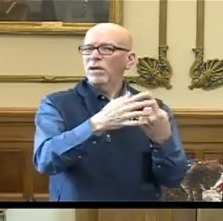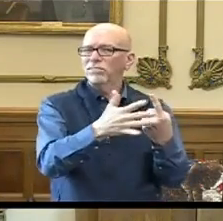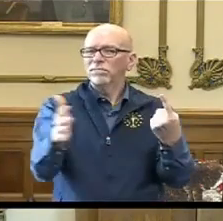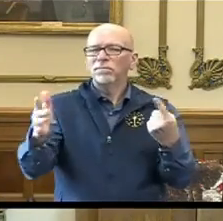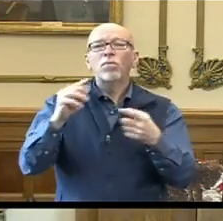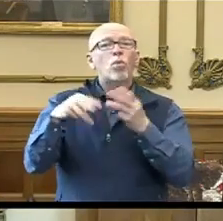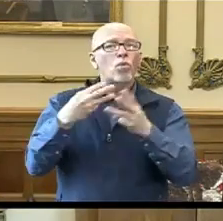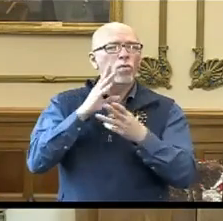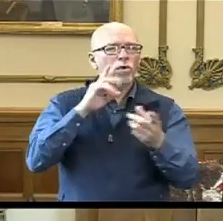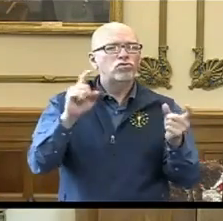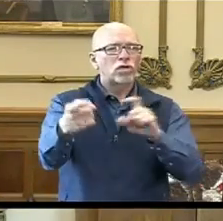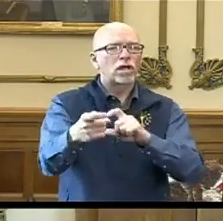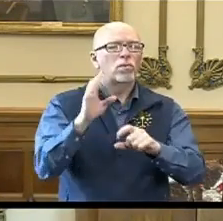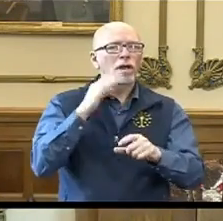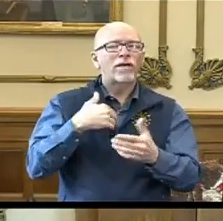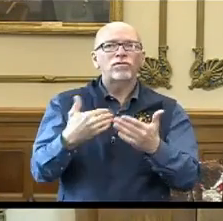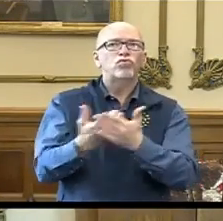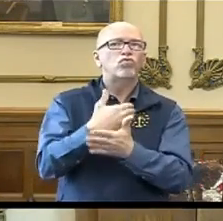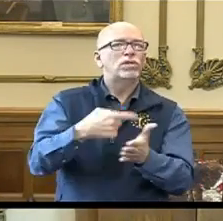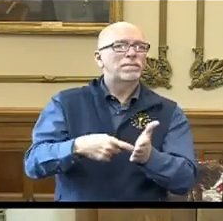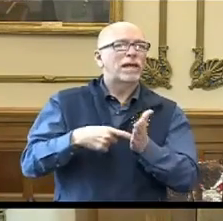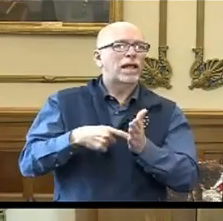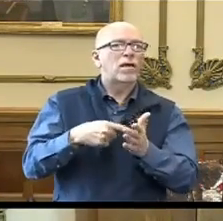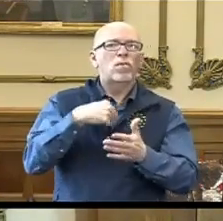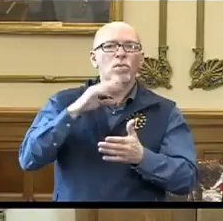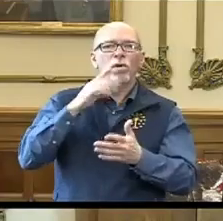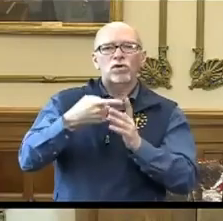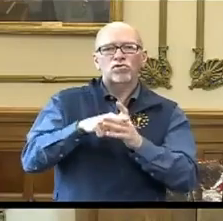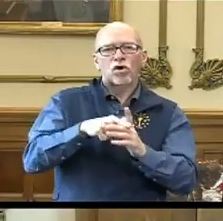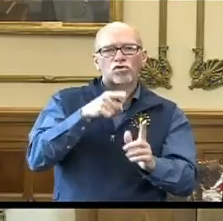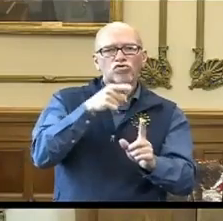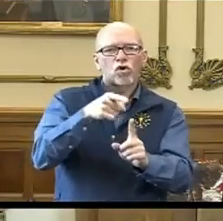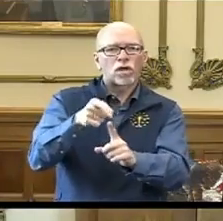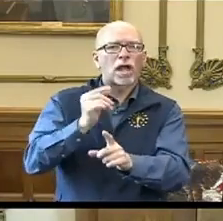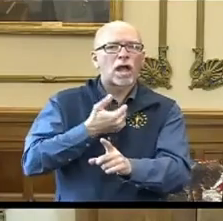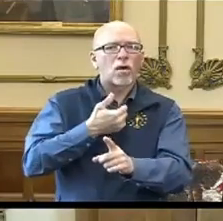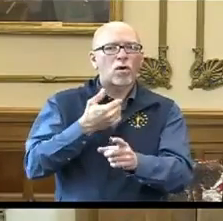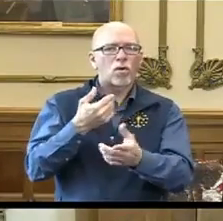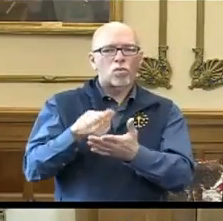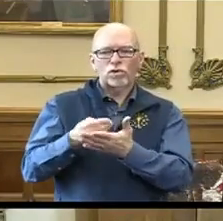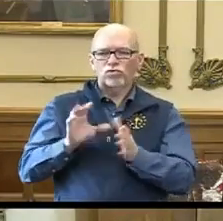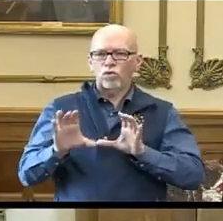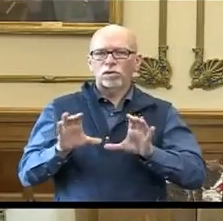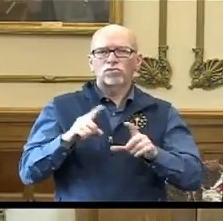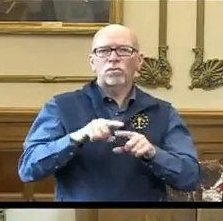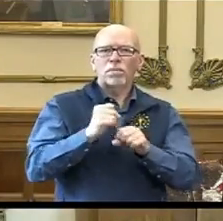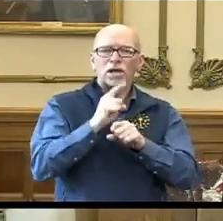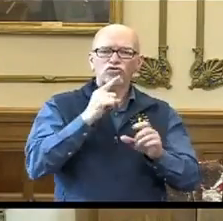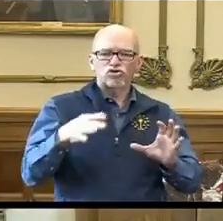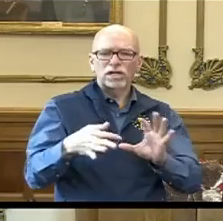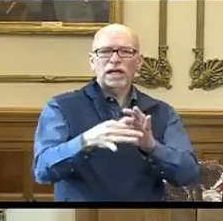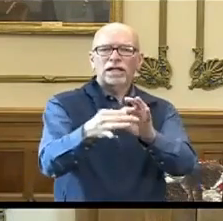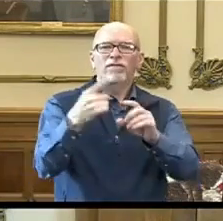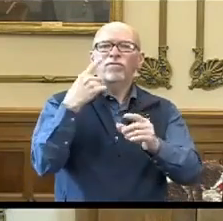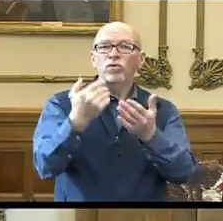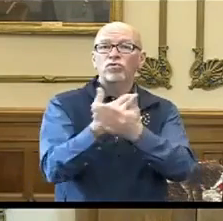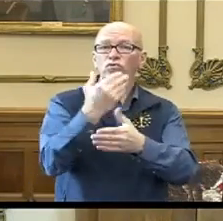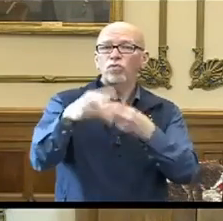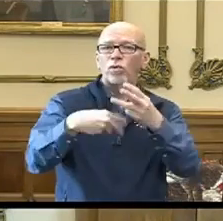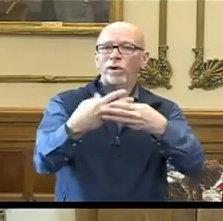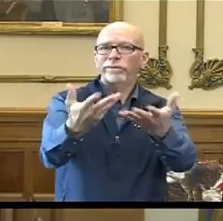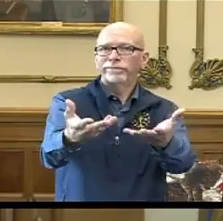change and it will have a new demand, and then we will start to target our resources toward making those connections in the new world.